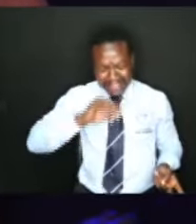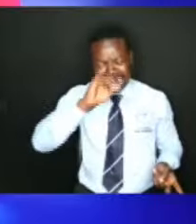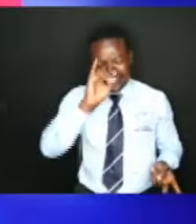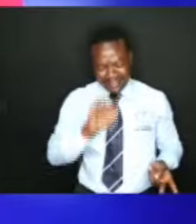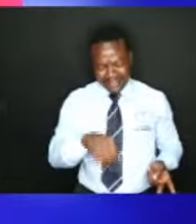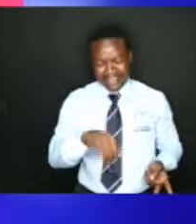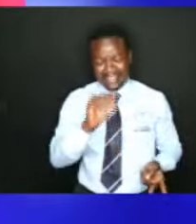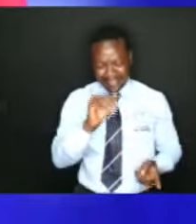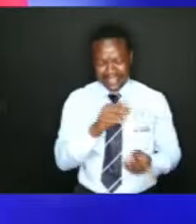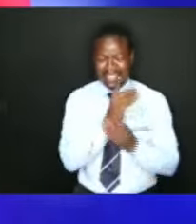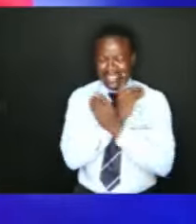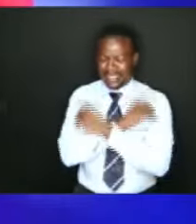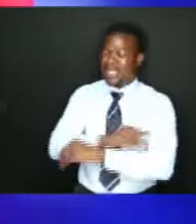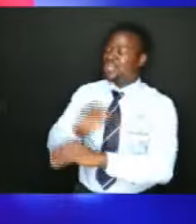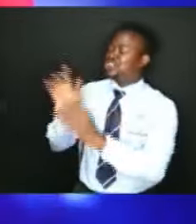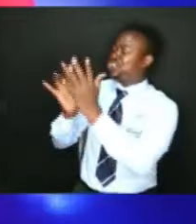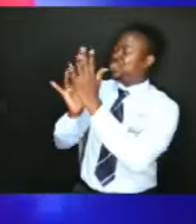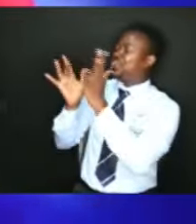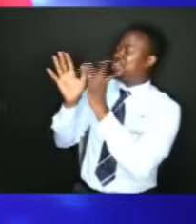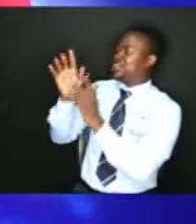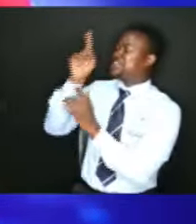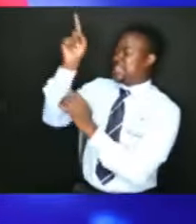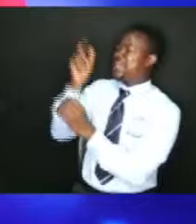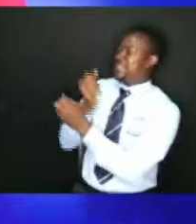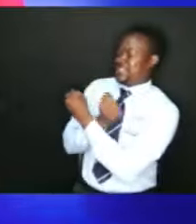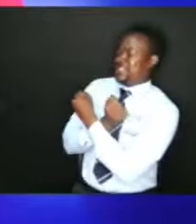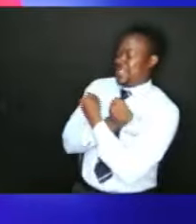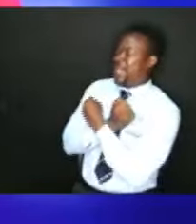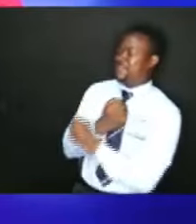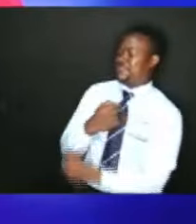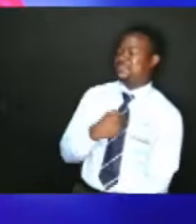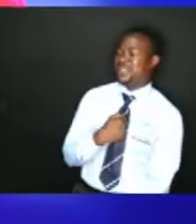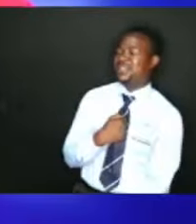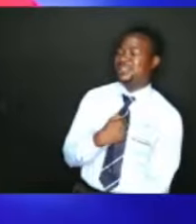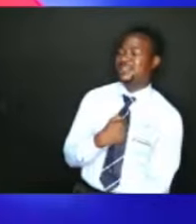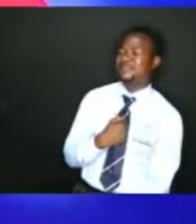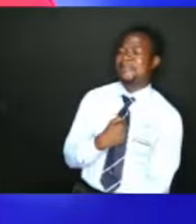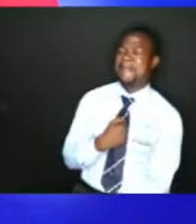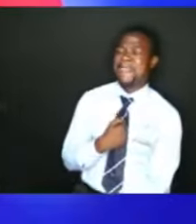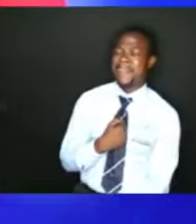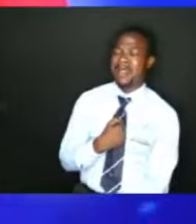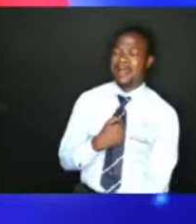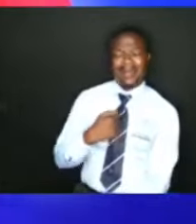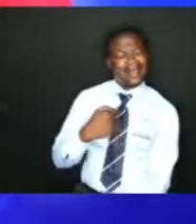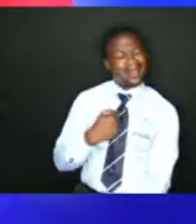the dearest that Jesus loves.